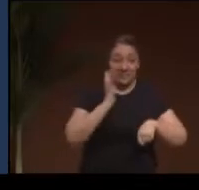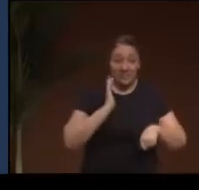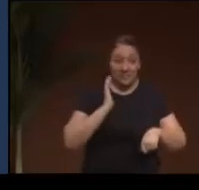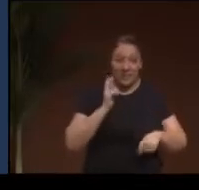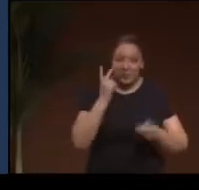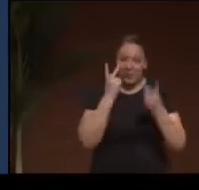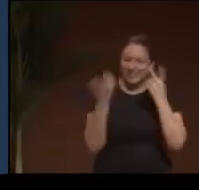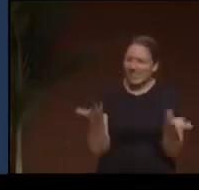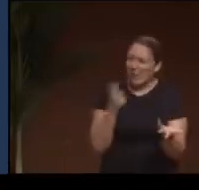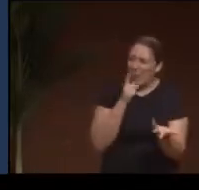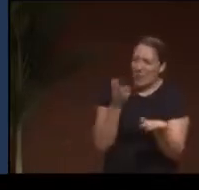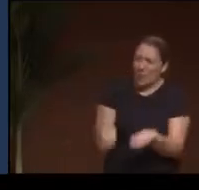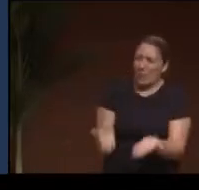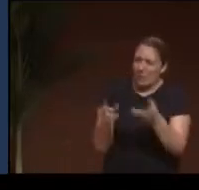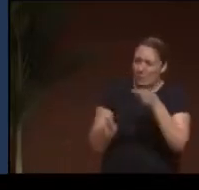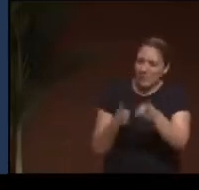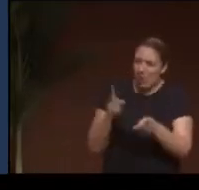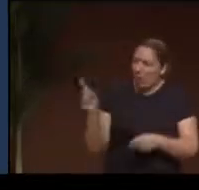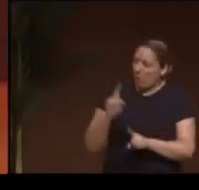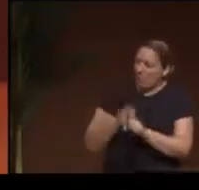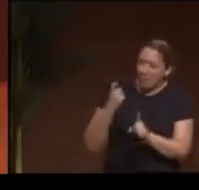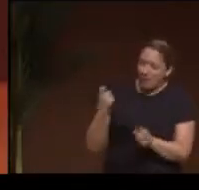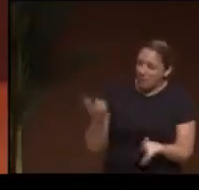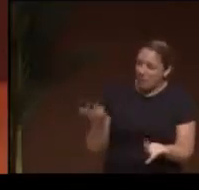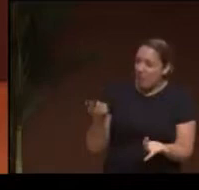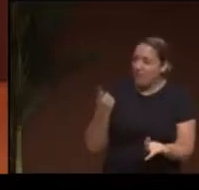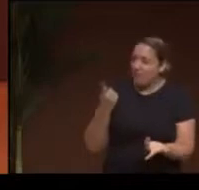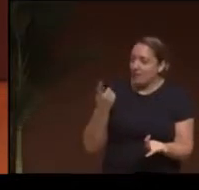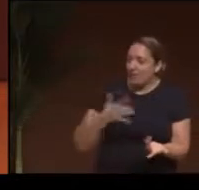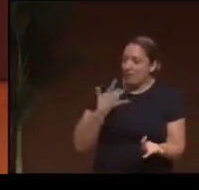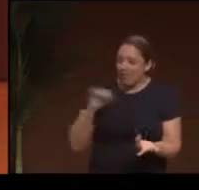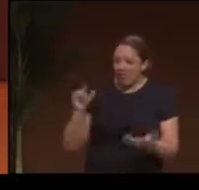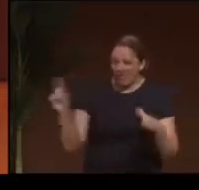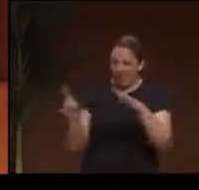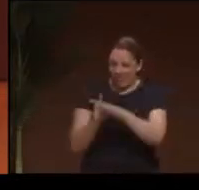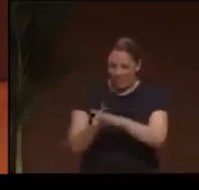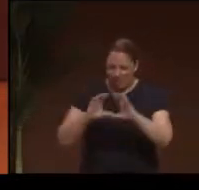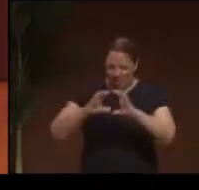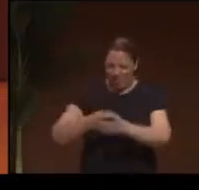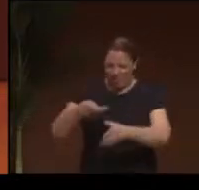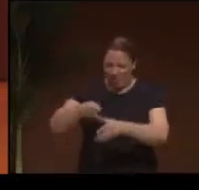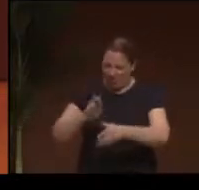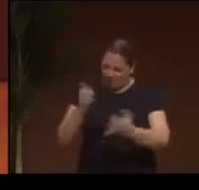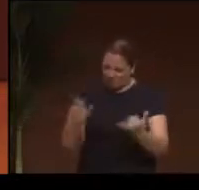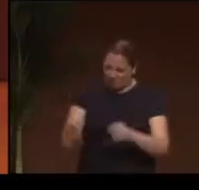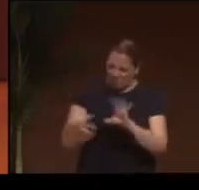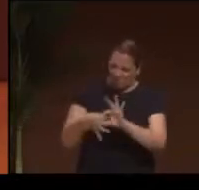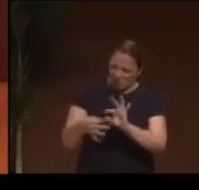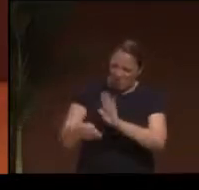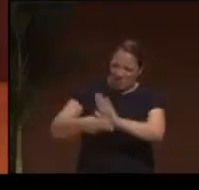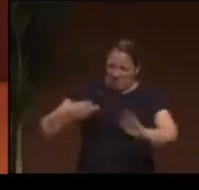like, who are these people? Where did these people come from? It's like out of the blue, all these Puerto Ricans are saying that they were Indians. And one